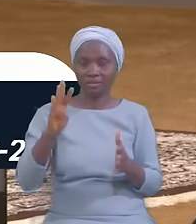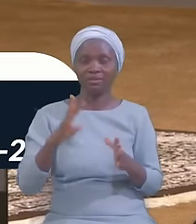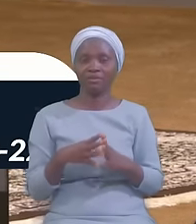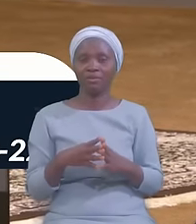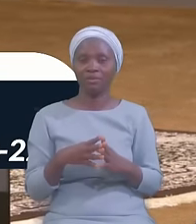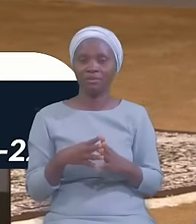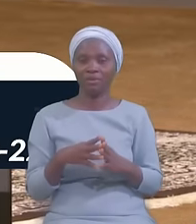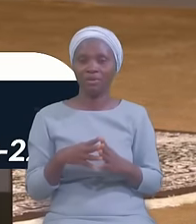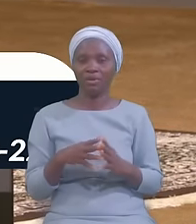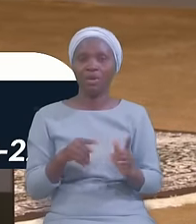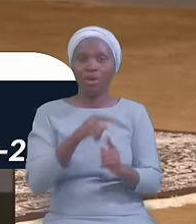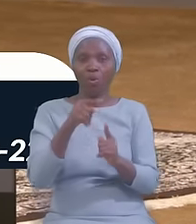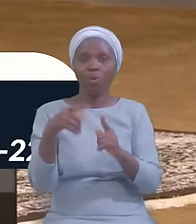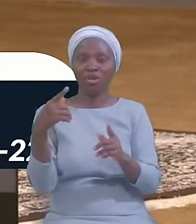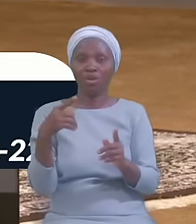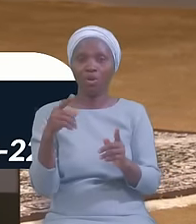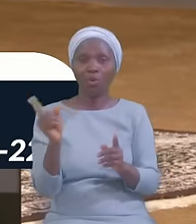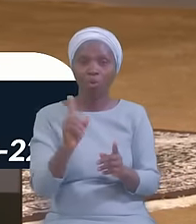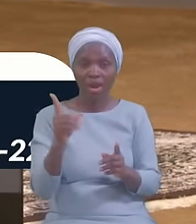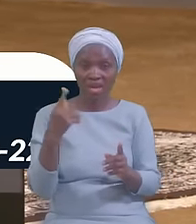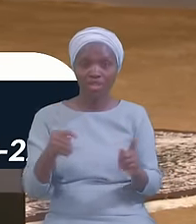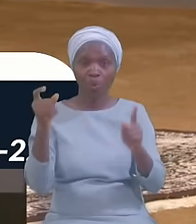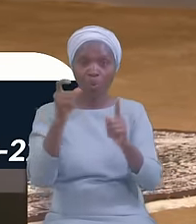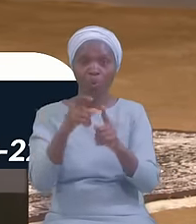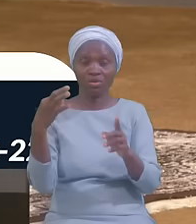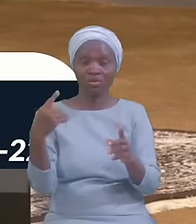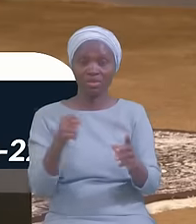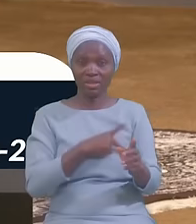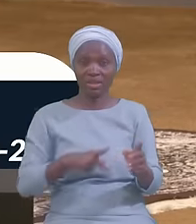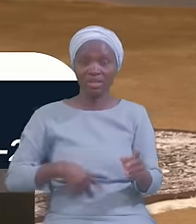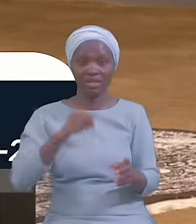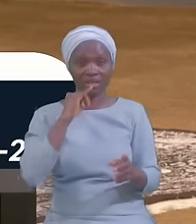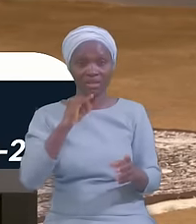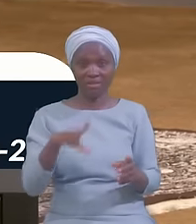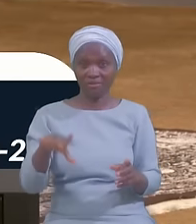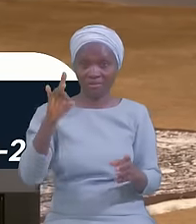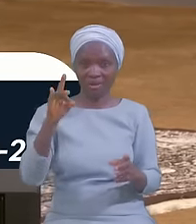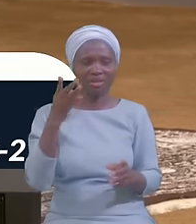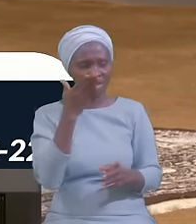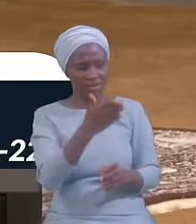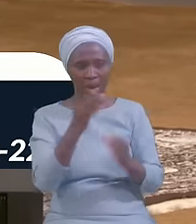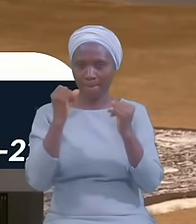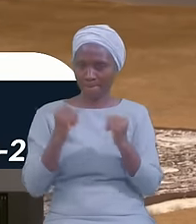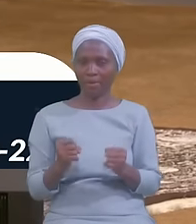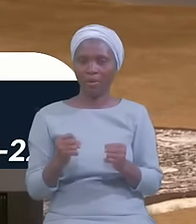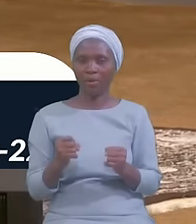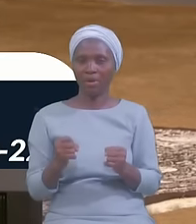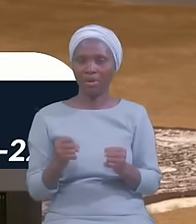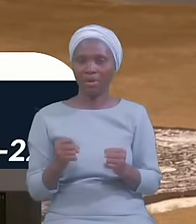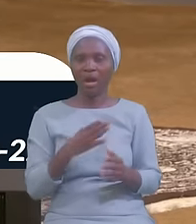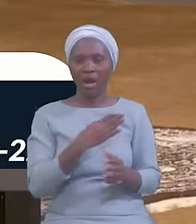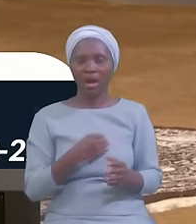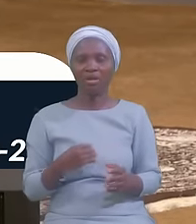the word of the king is, tell me, there is power. And who may say